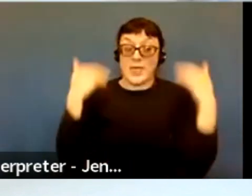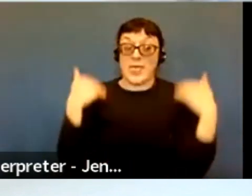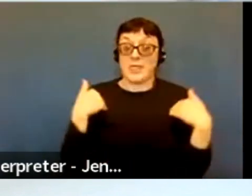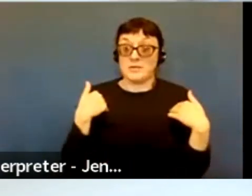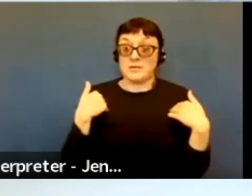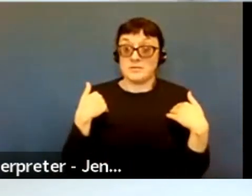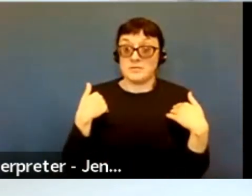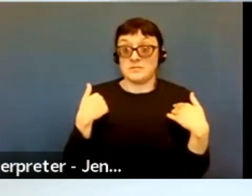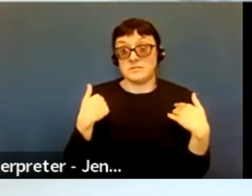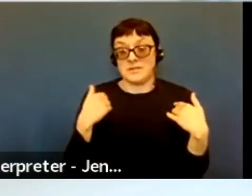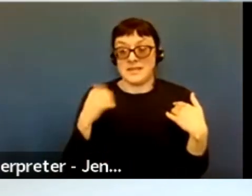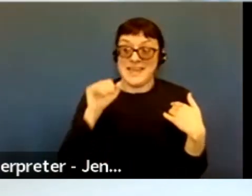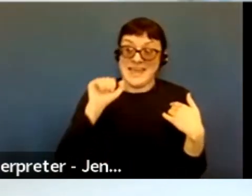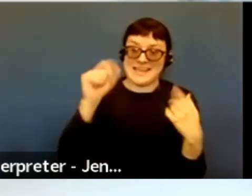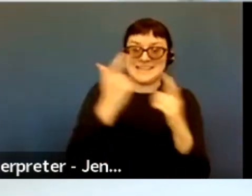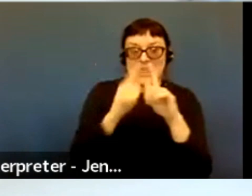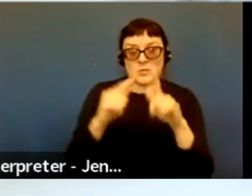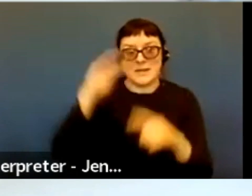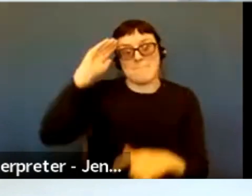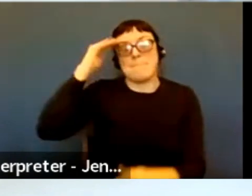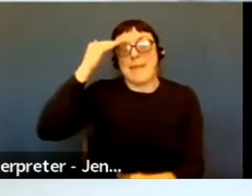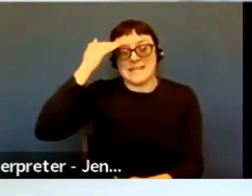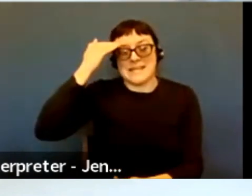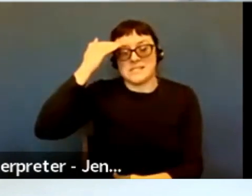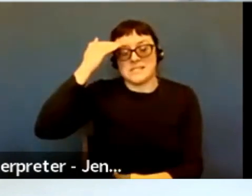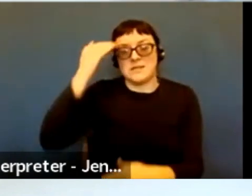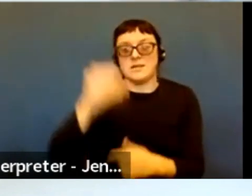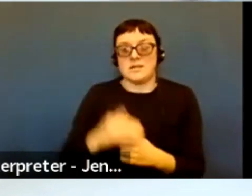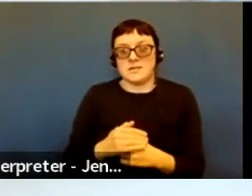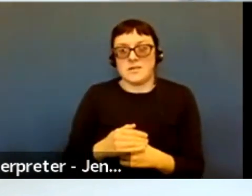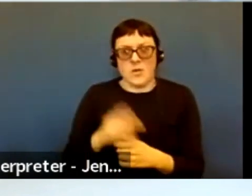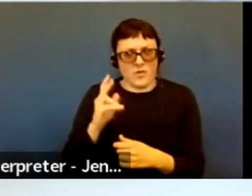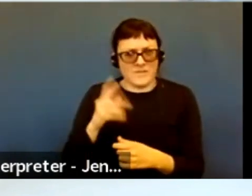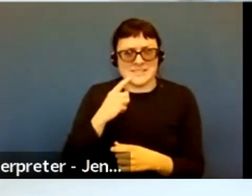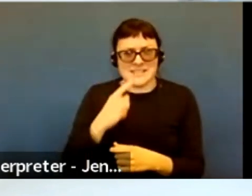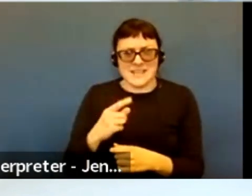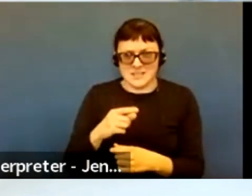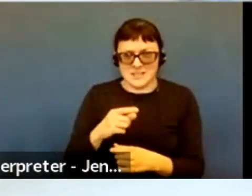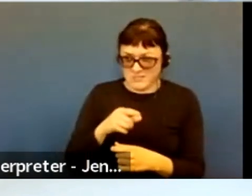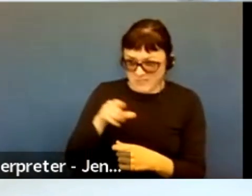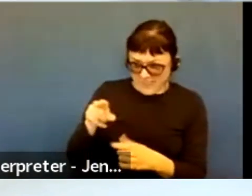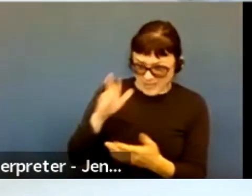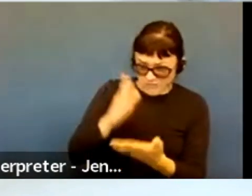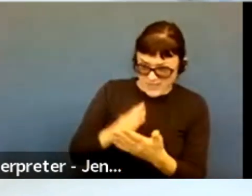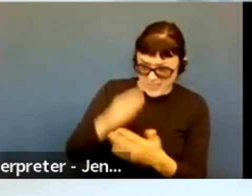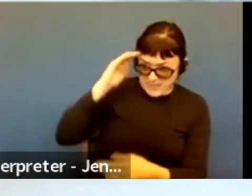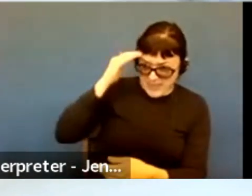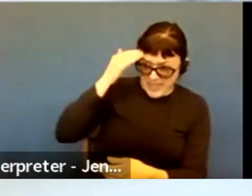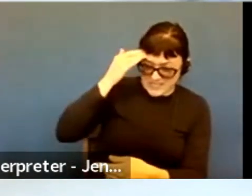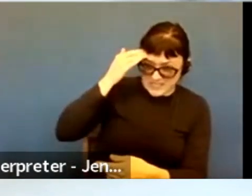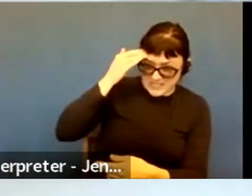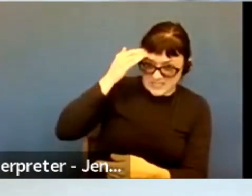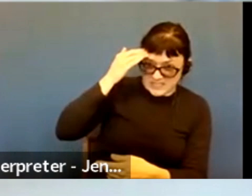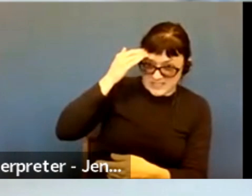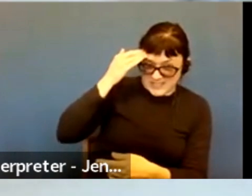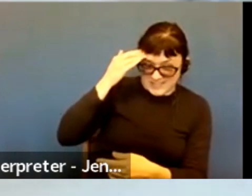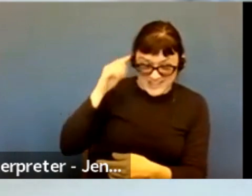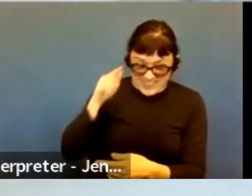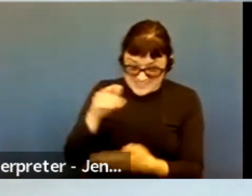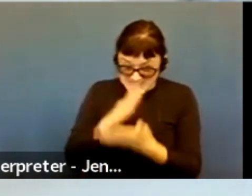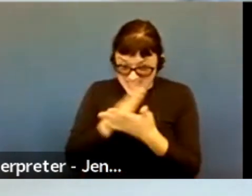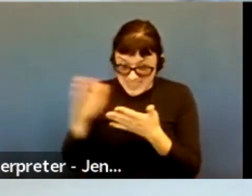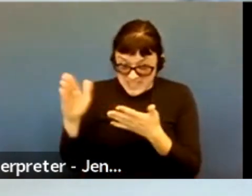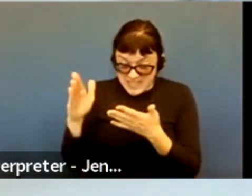mental health issues like that. Like, I have to use his language and call it madness. And often he says, is this really